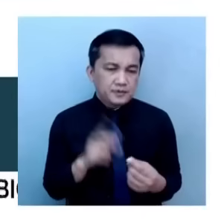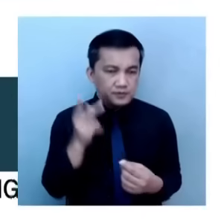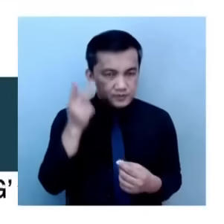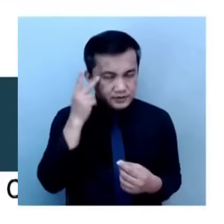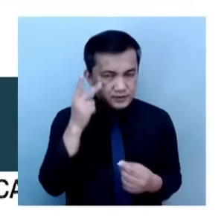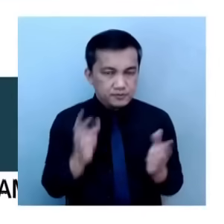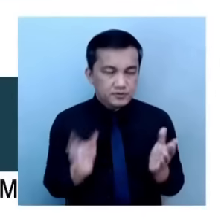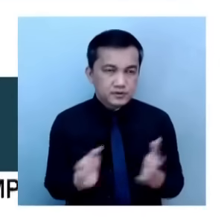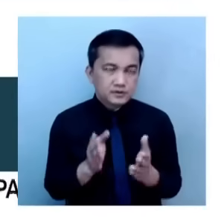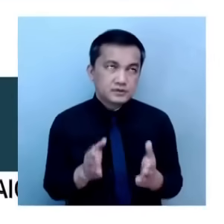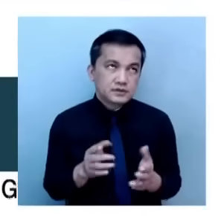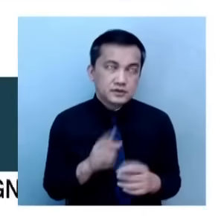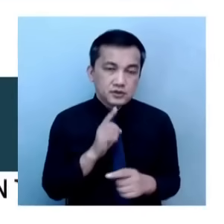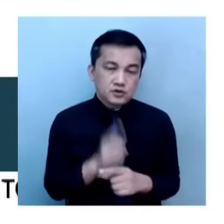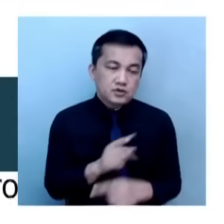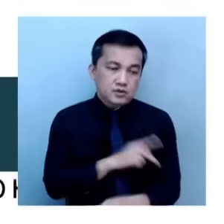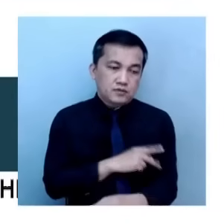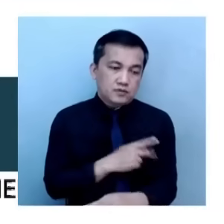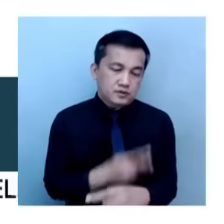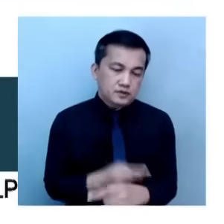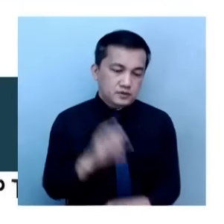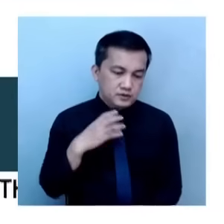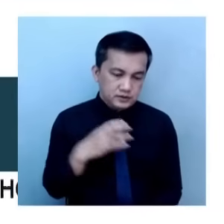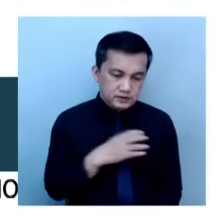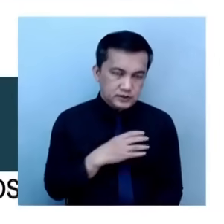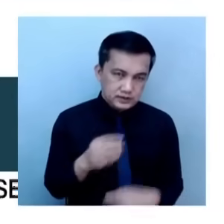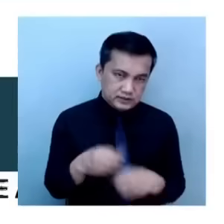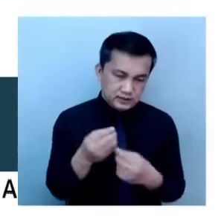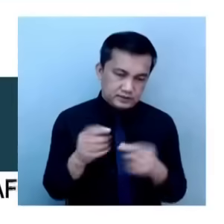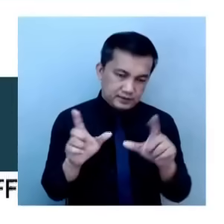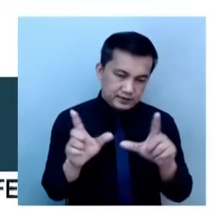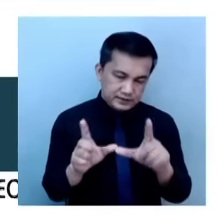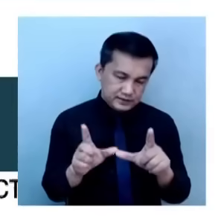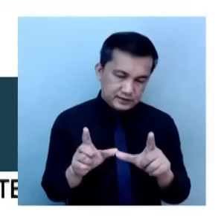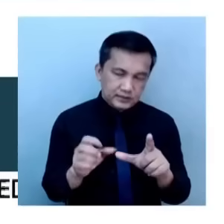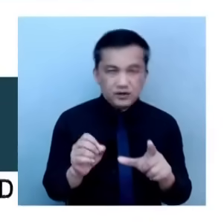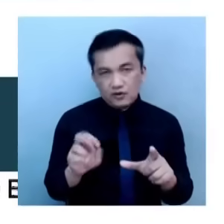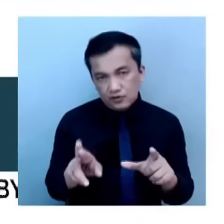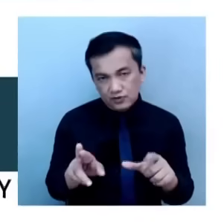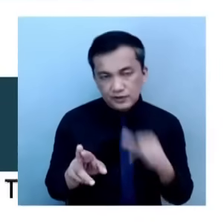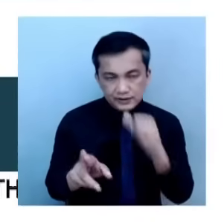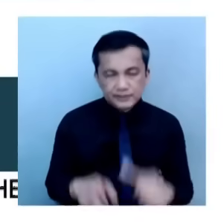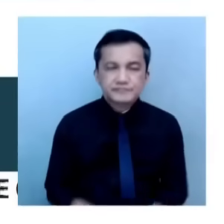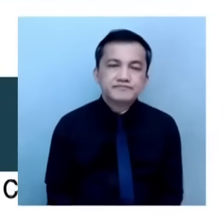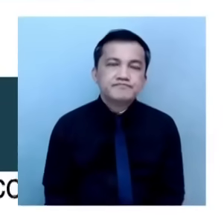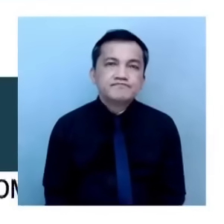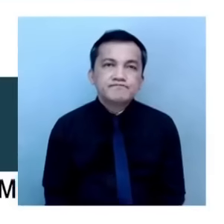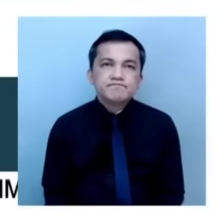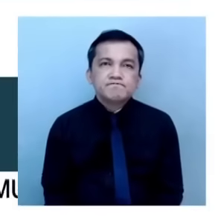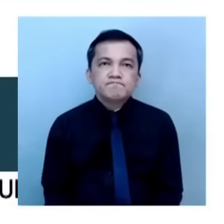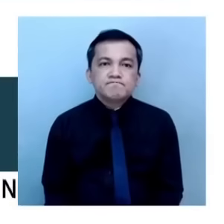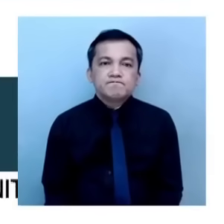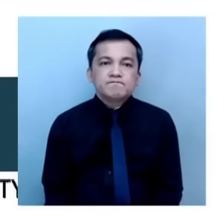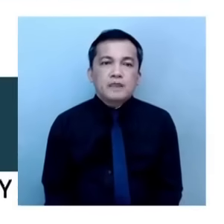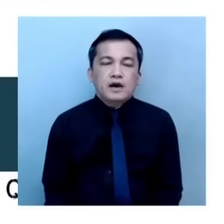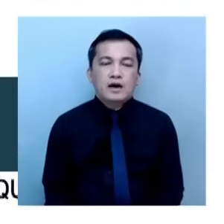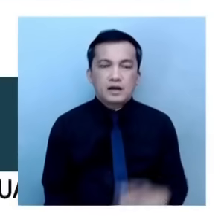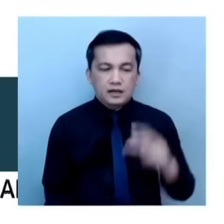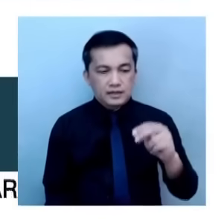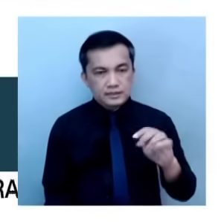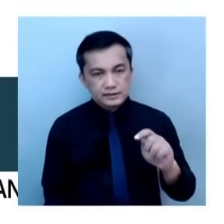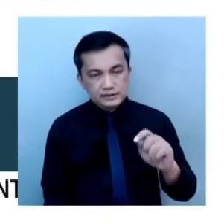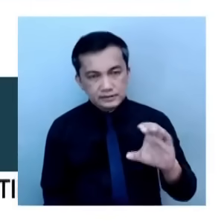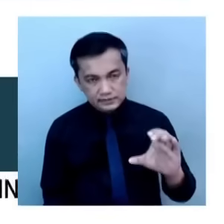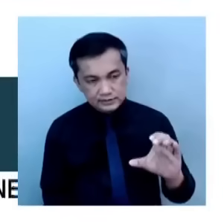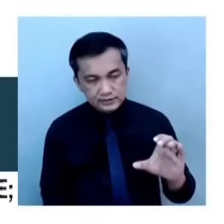and really the power of Congress to grant franchises or not. And I want to focus now on NTC itself, right? NTC,